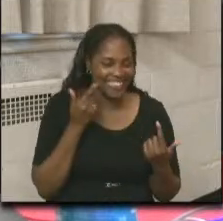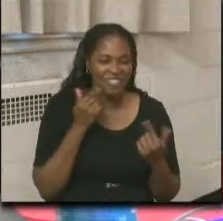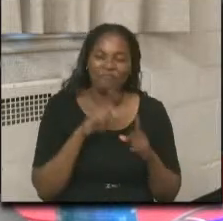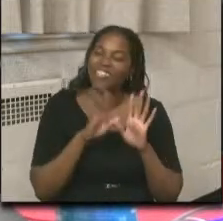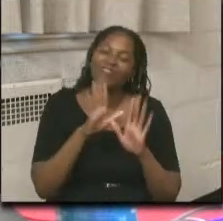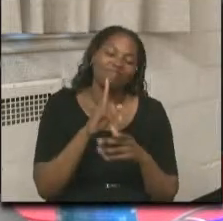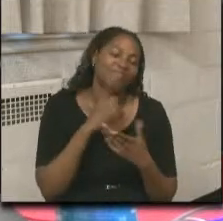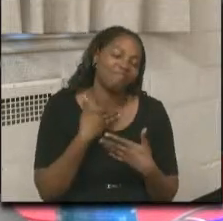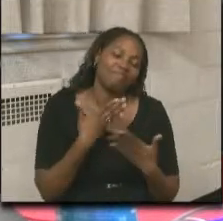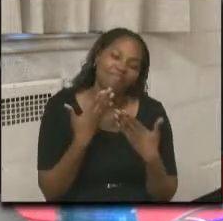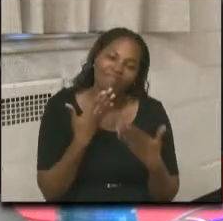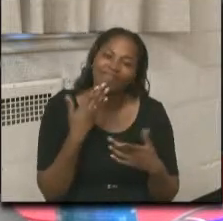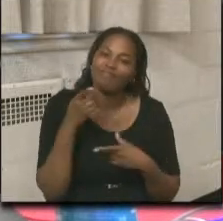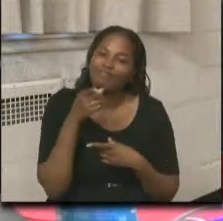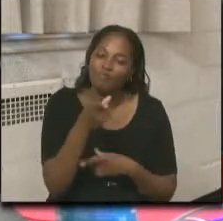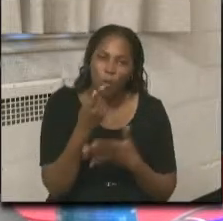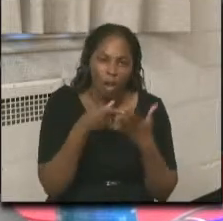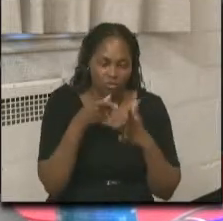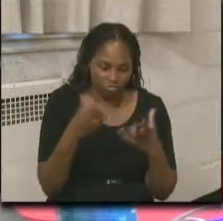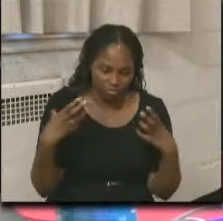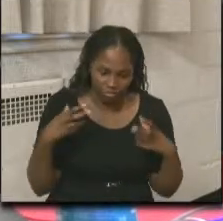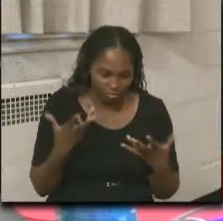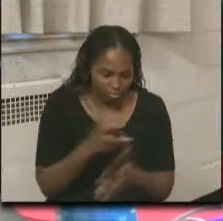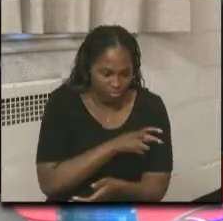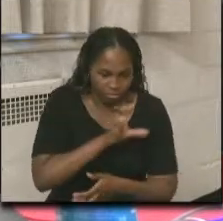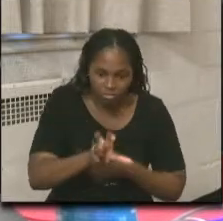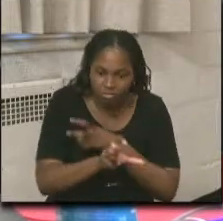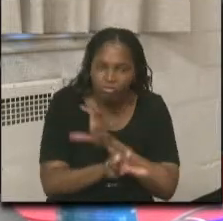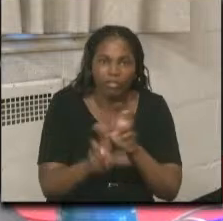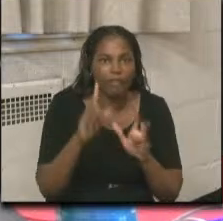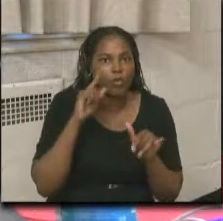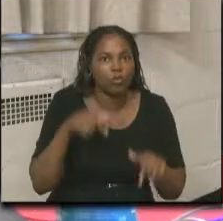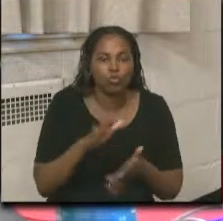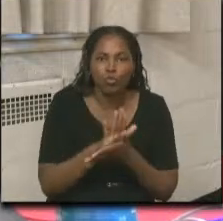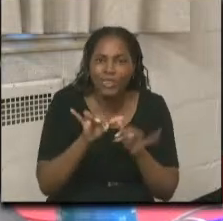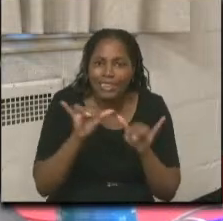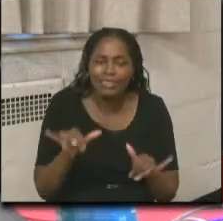school system. All the years of experience is not